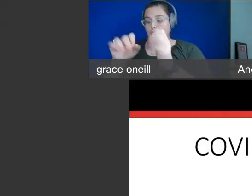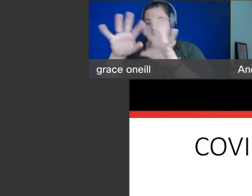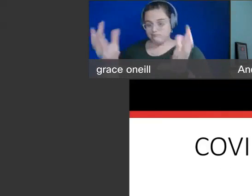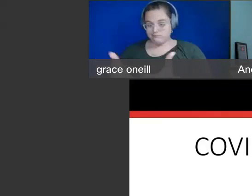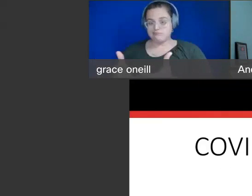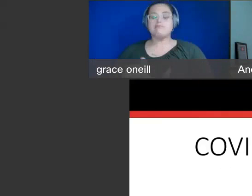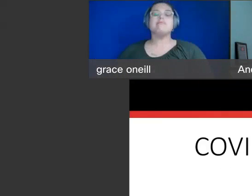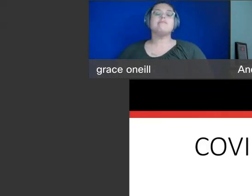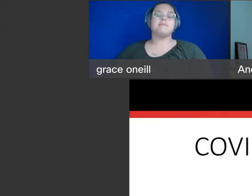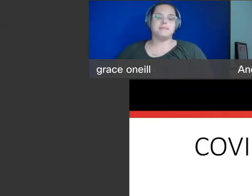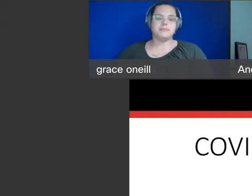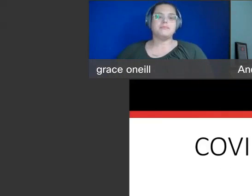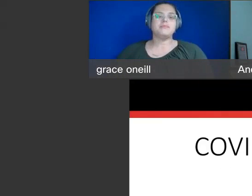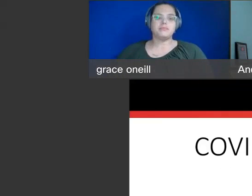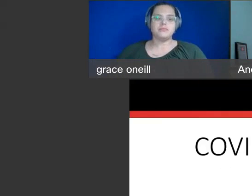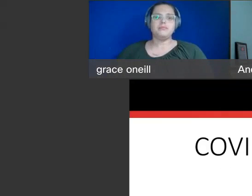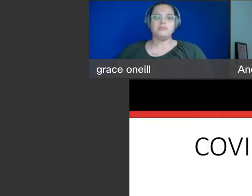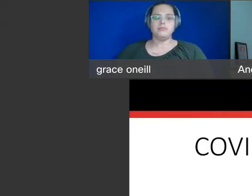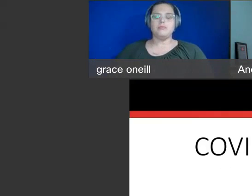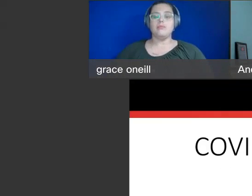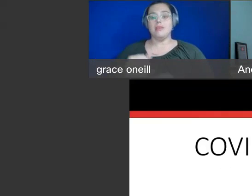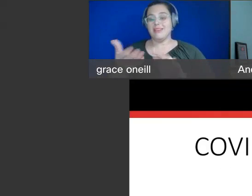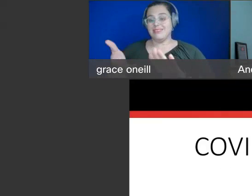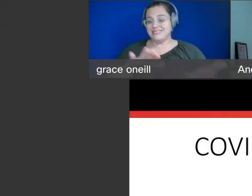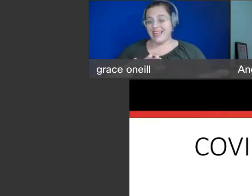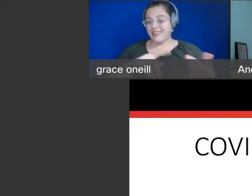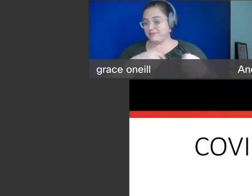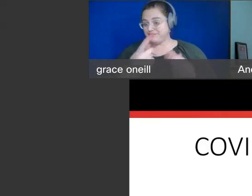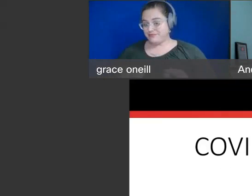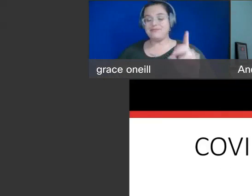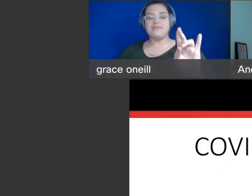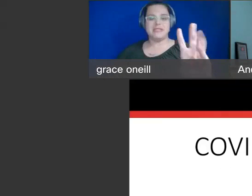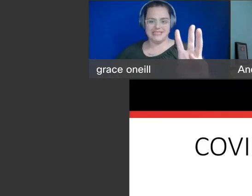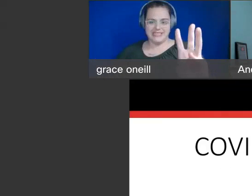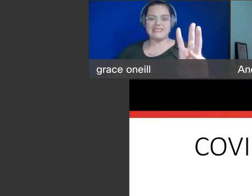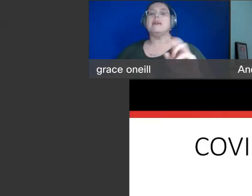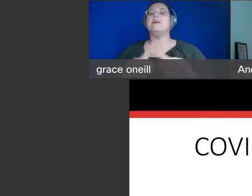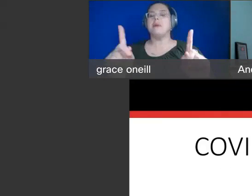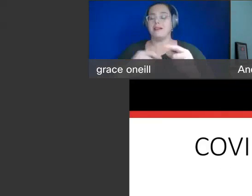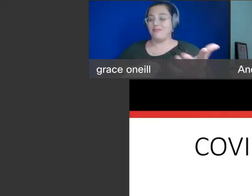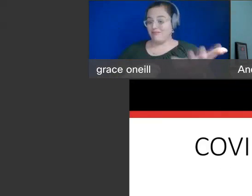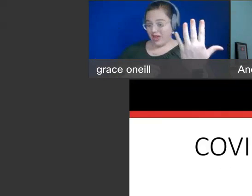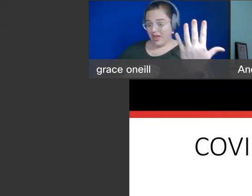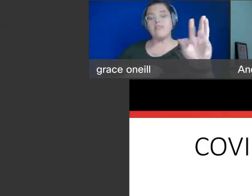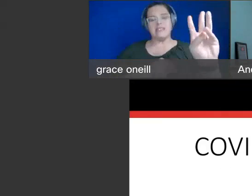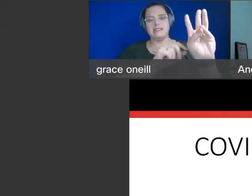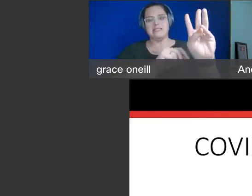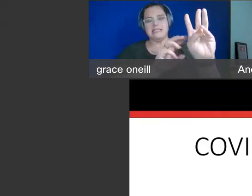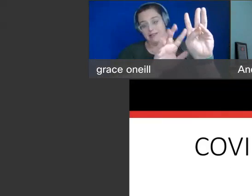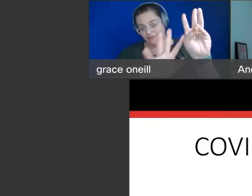COVID. We've had 6 deaths of those people, but 5 are confirmed COVID deaths, which represents a little